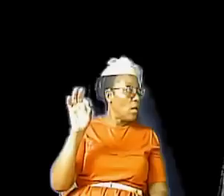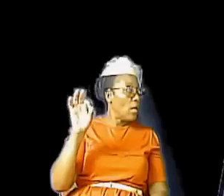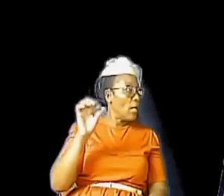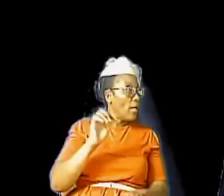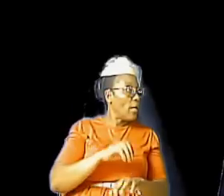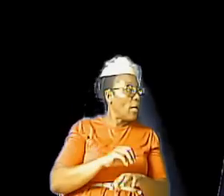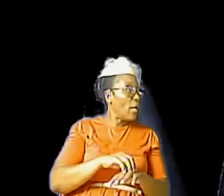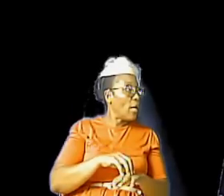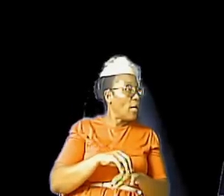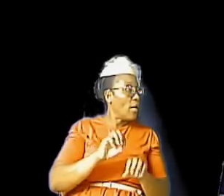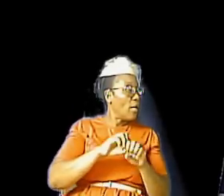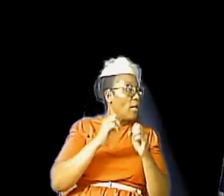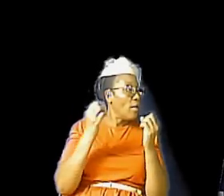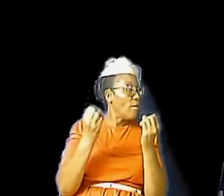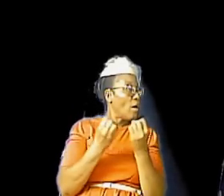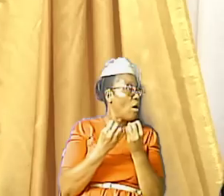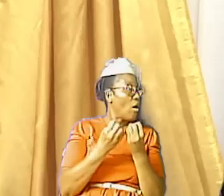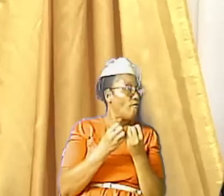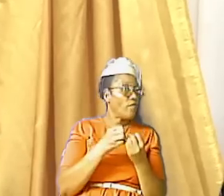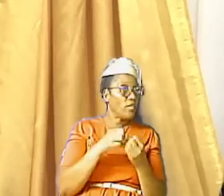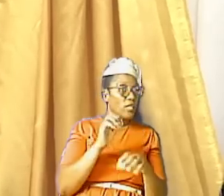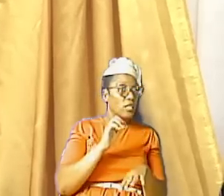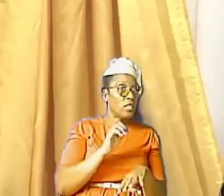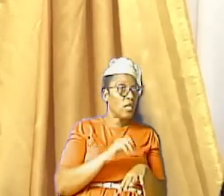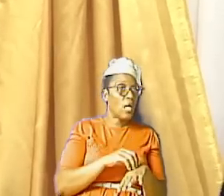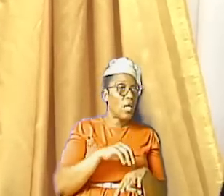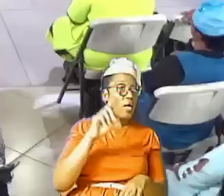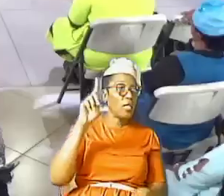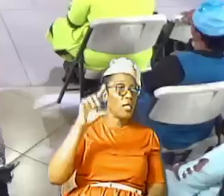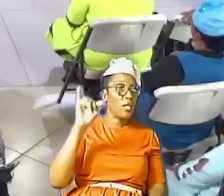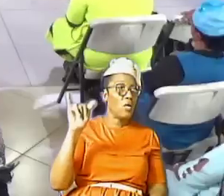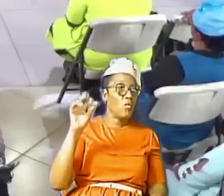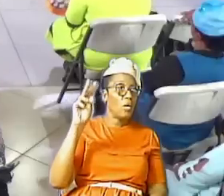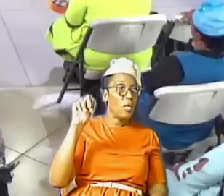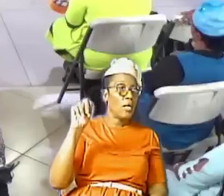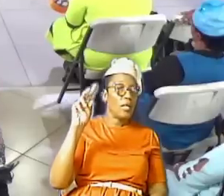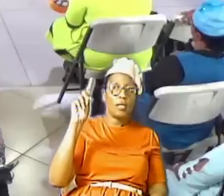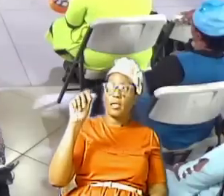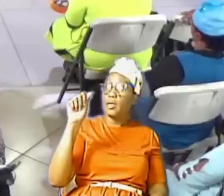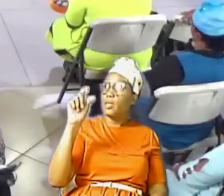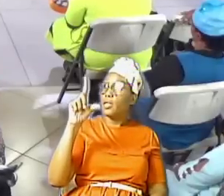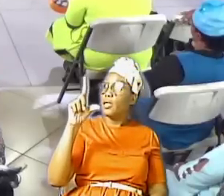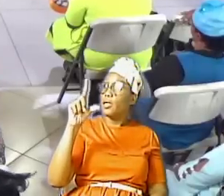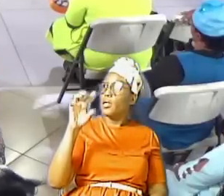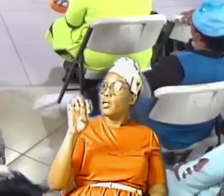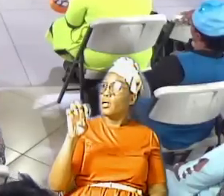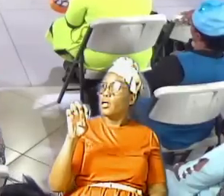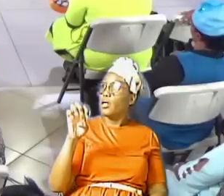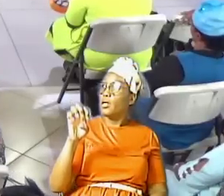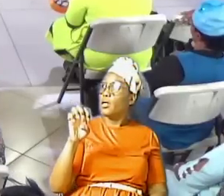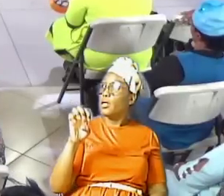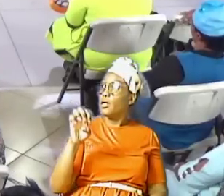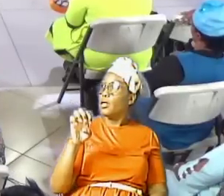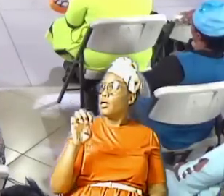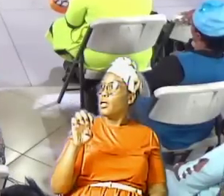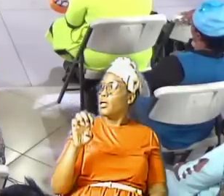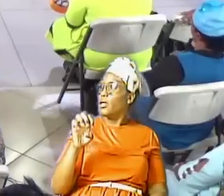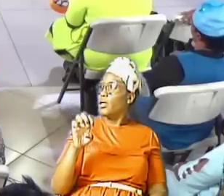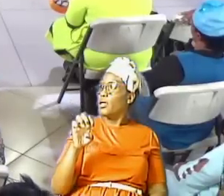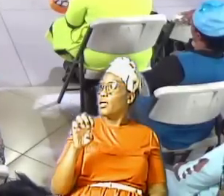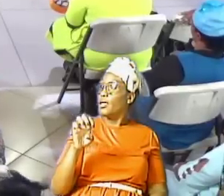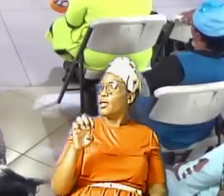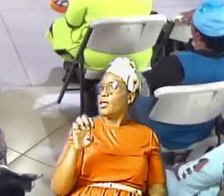administrative office. It will be leaving from 62 Salke Avenue. This is the home of Brother and Sister